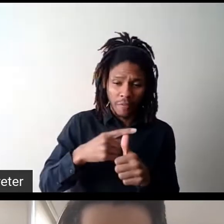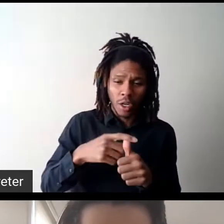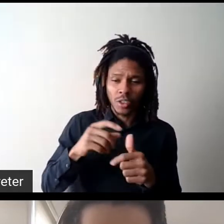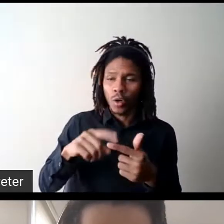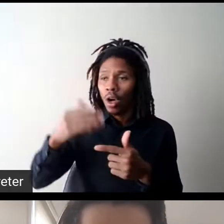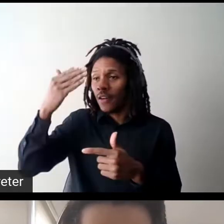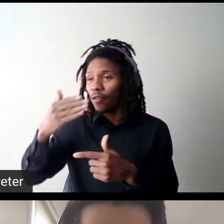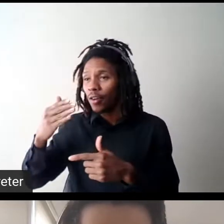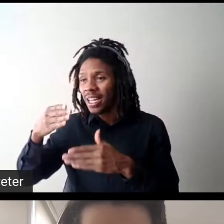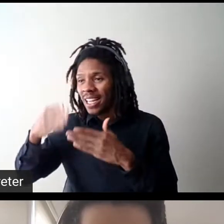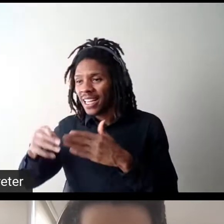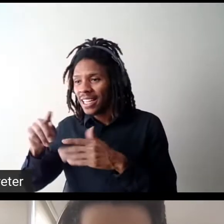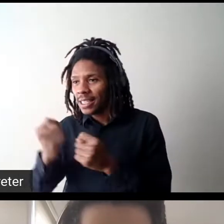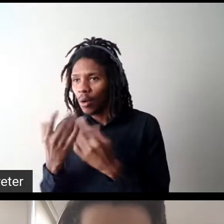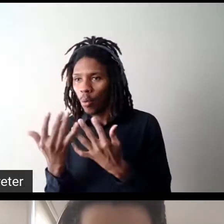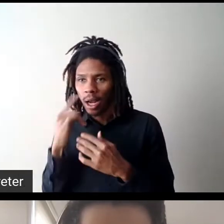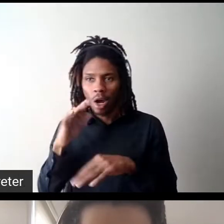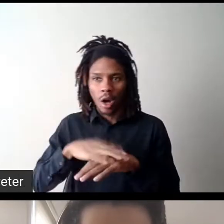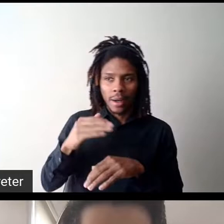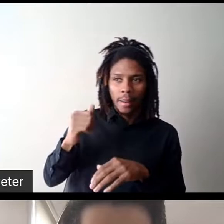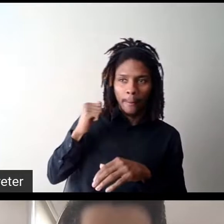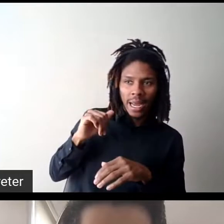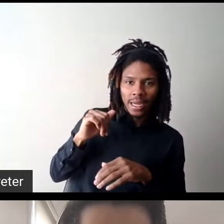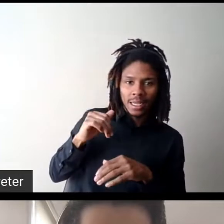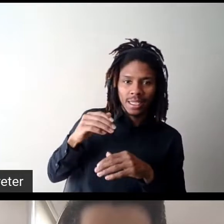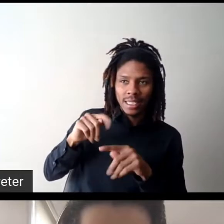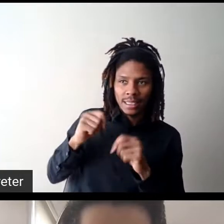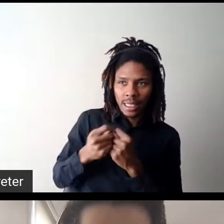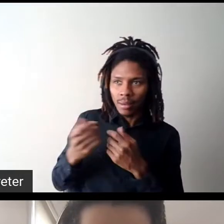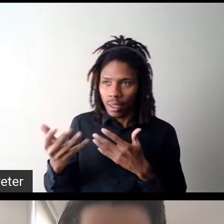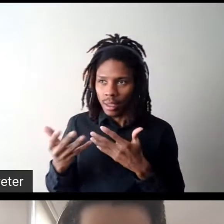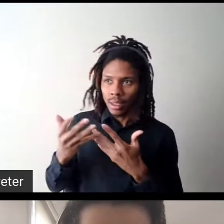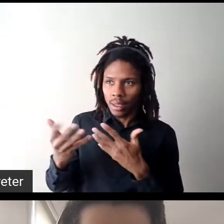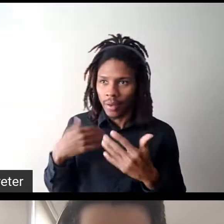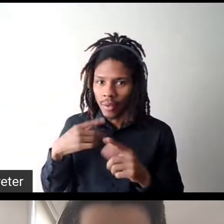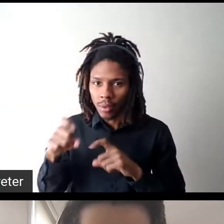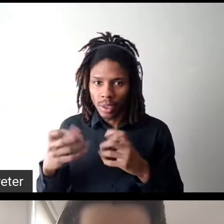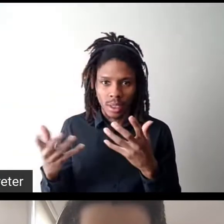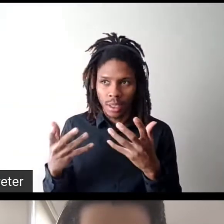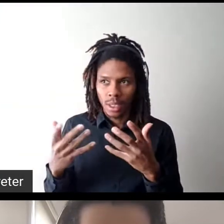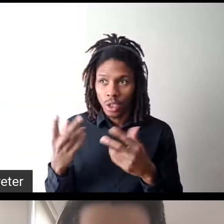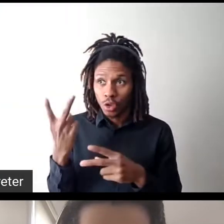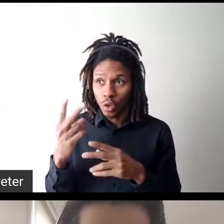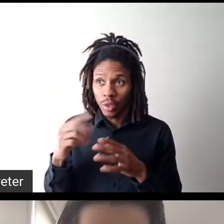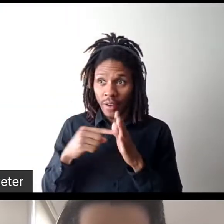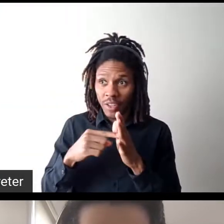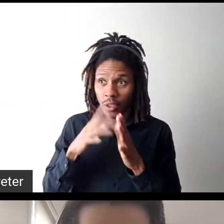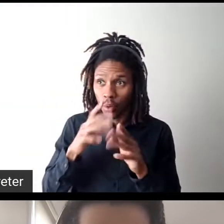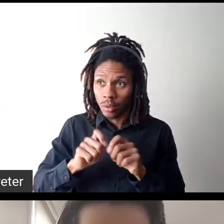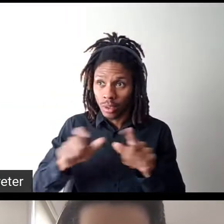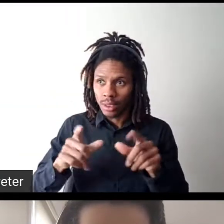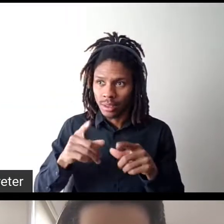like waiting on the back-end team, and there was always that question there of like, are the two features going to be released in sync?